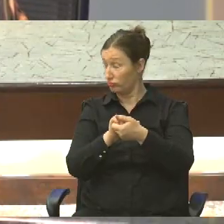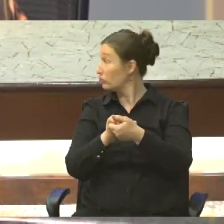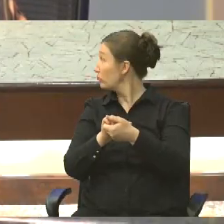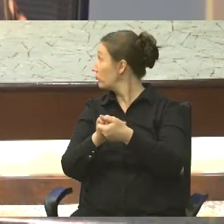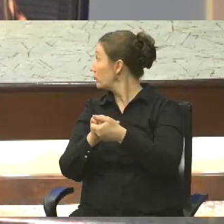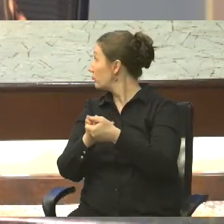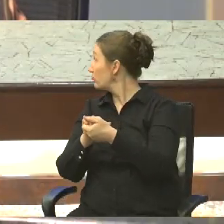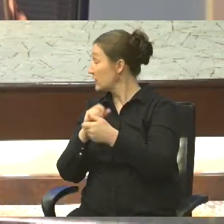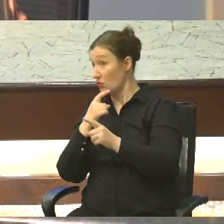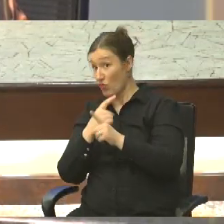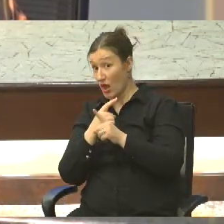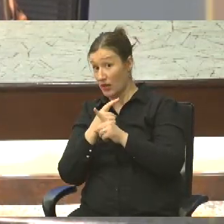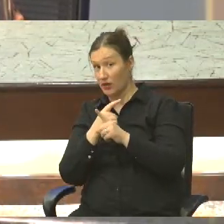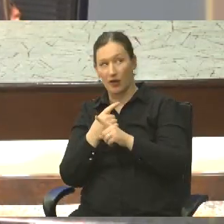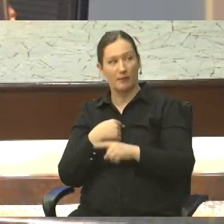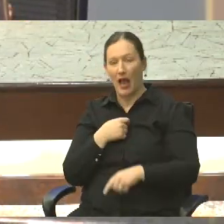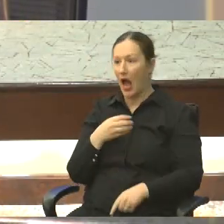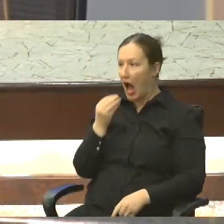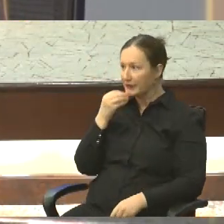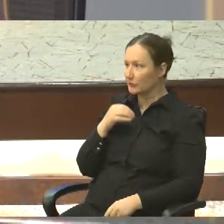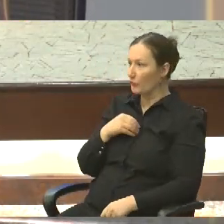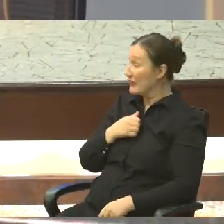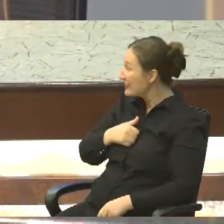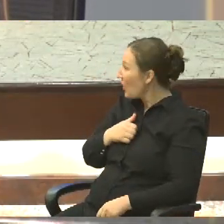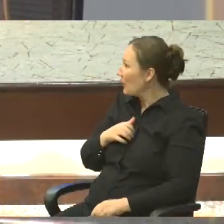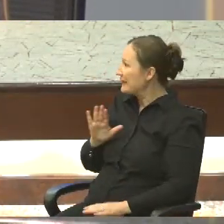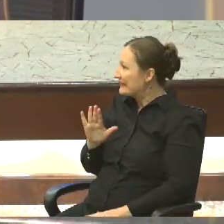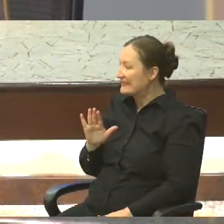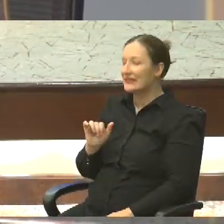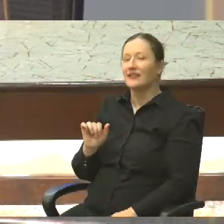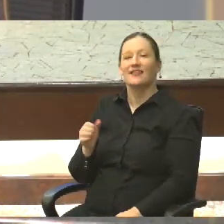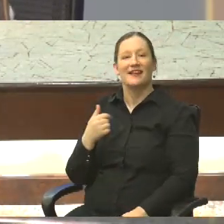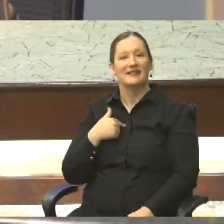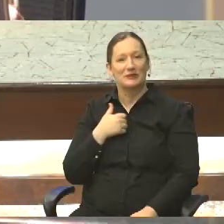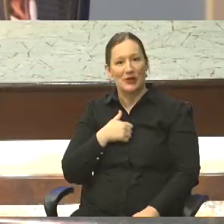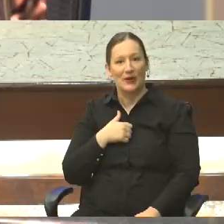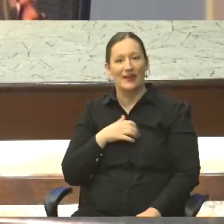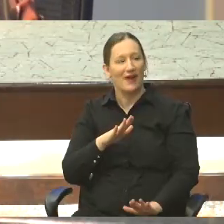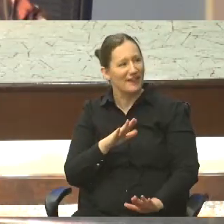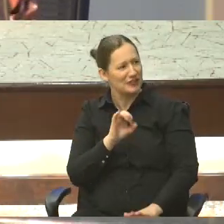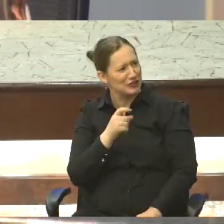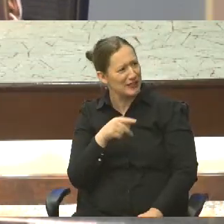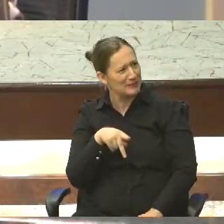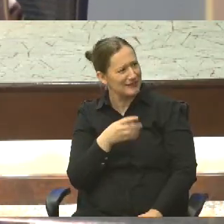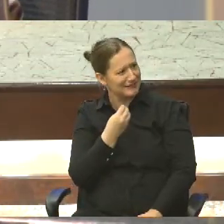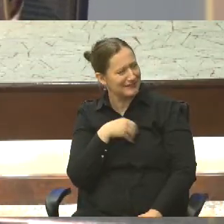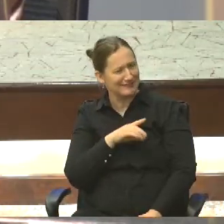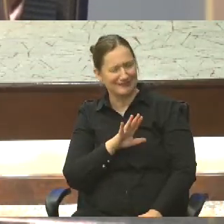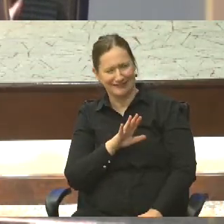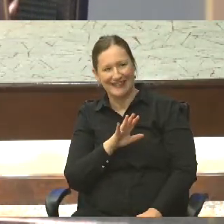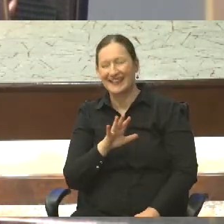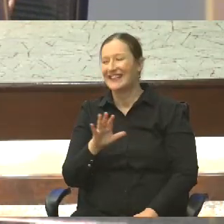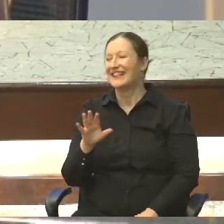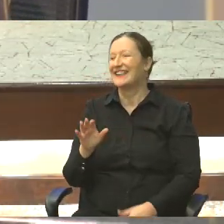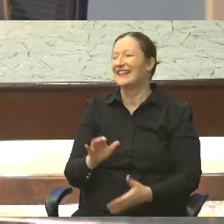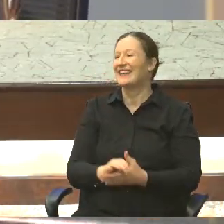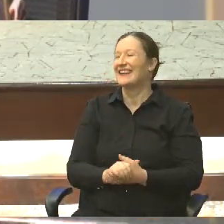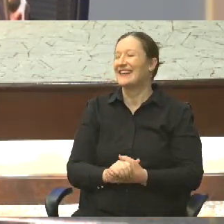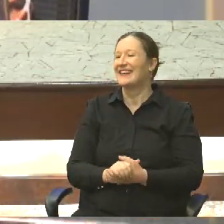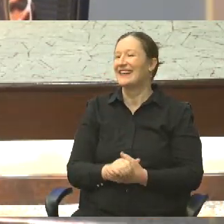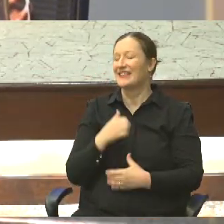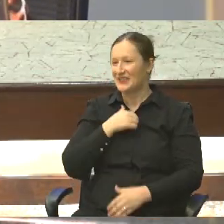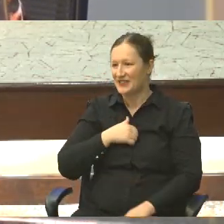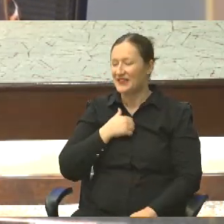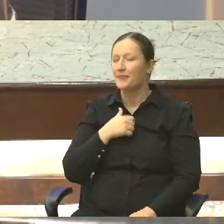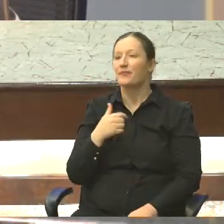$500,000, is that right? Caught me with the chip in my mouth. Oh, sorry, Chips. My apologies to you. Sorry, Chips. My apologies to you. Yeah, as